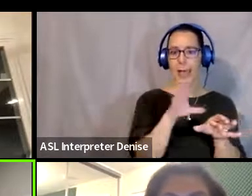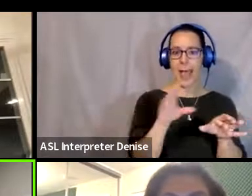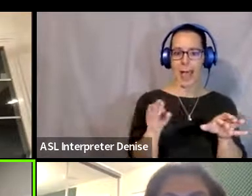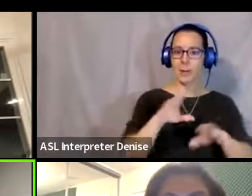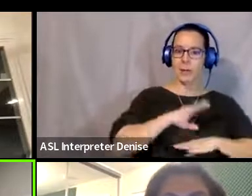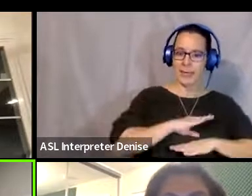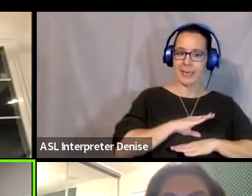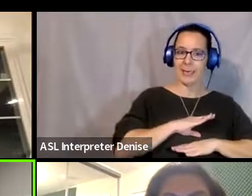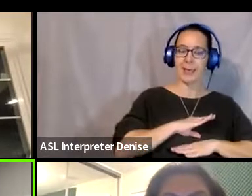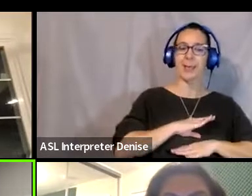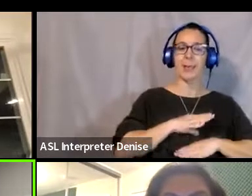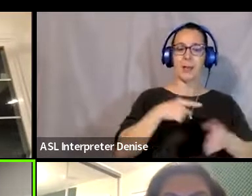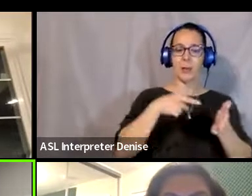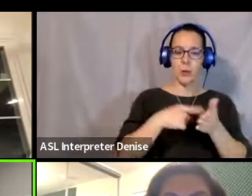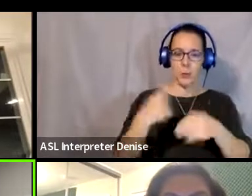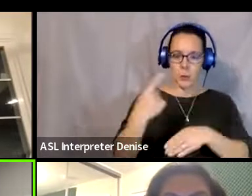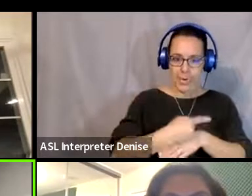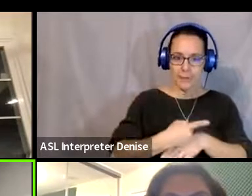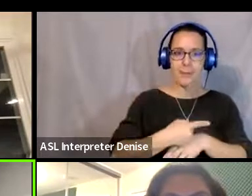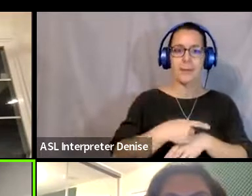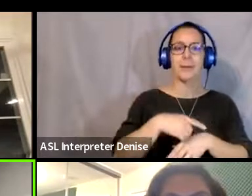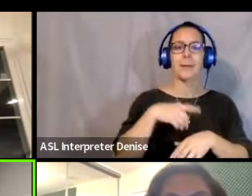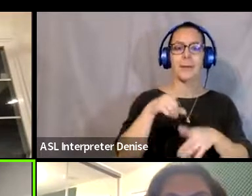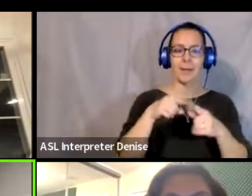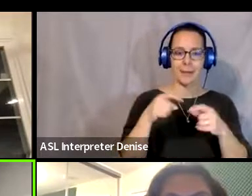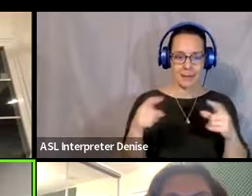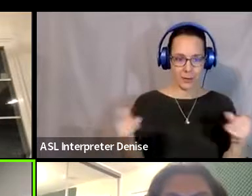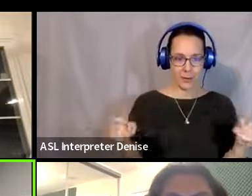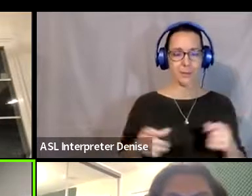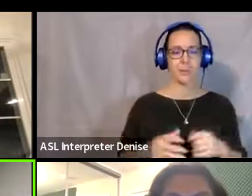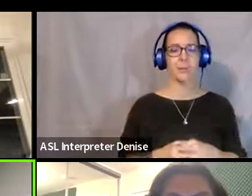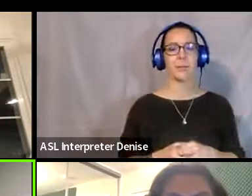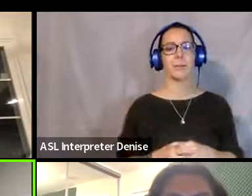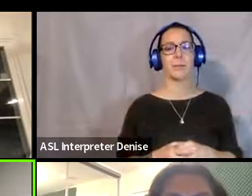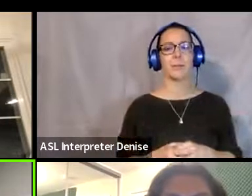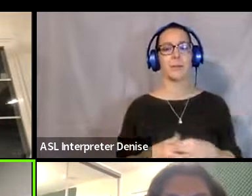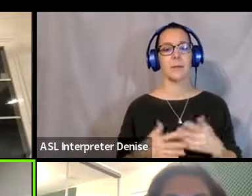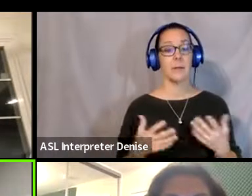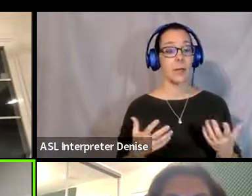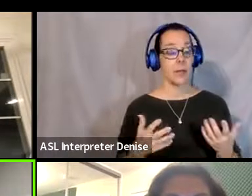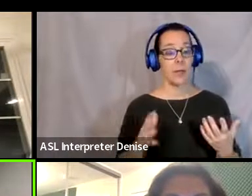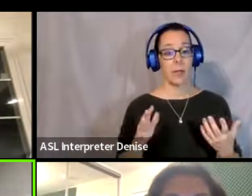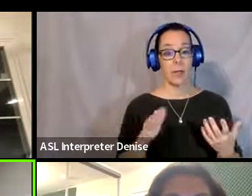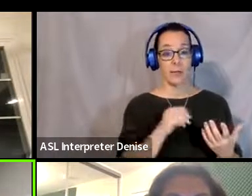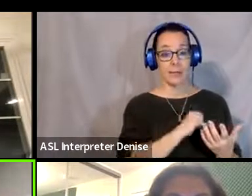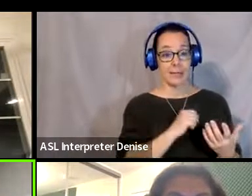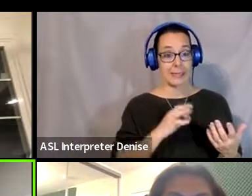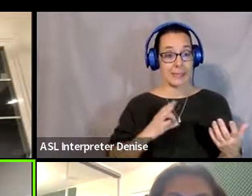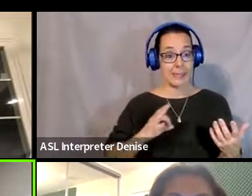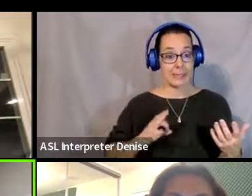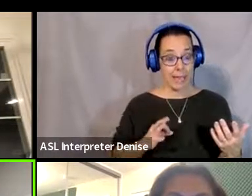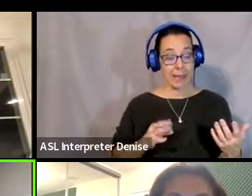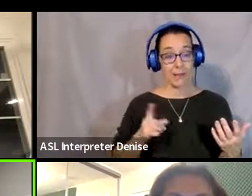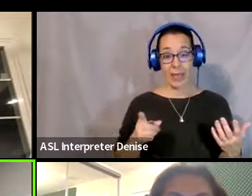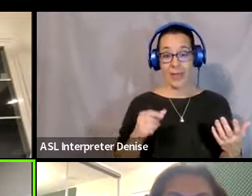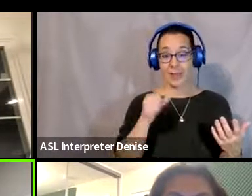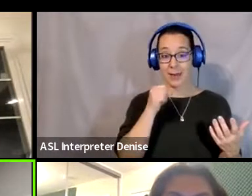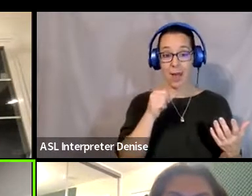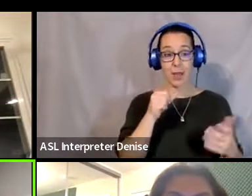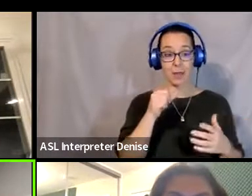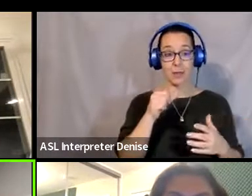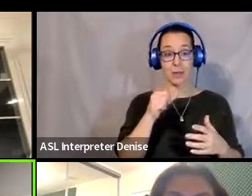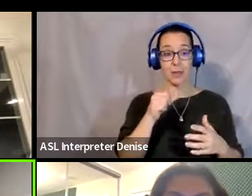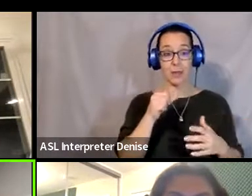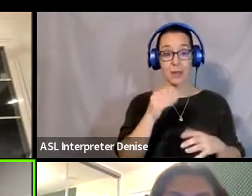Is this a situation of the staff not updating the Canvas,